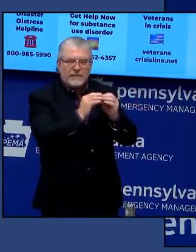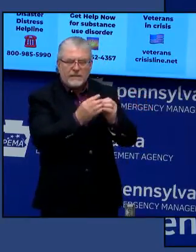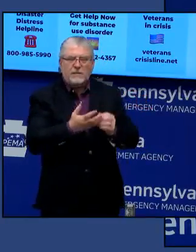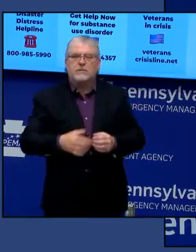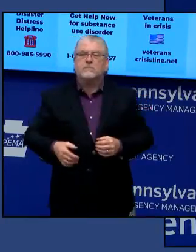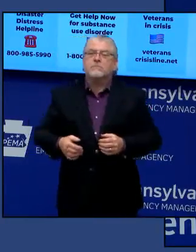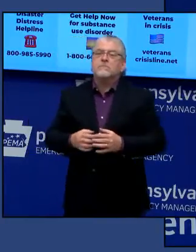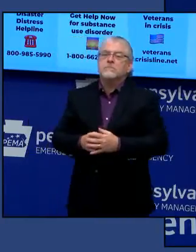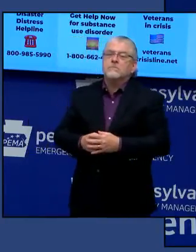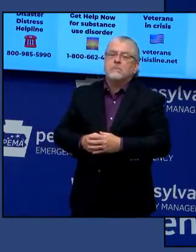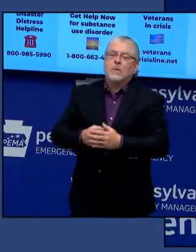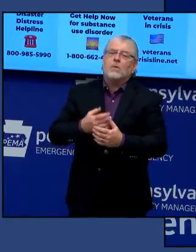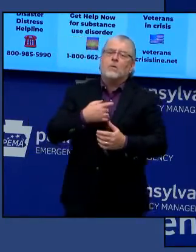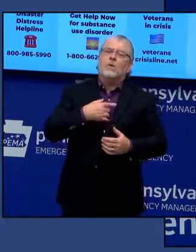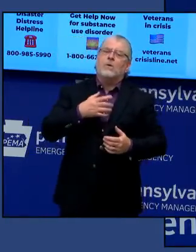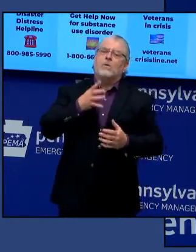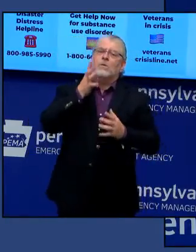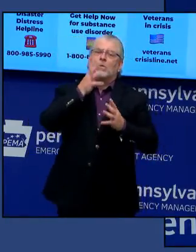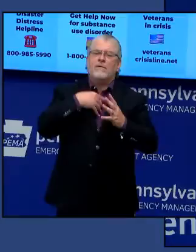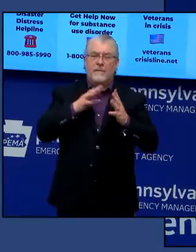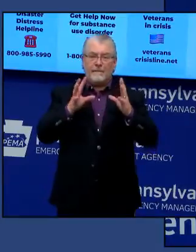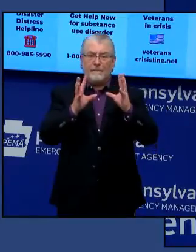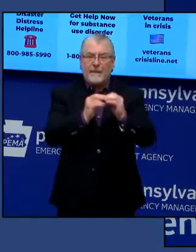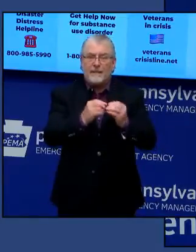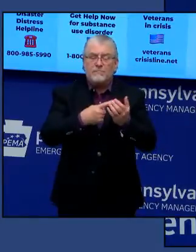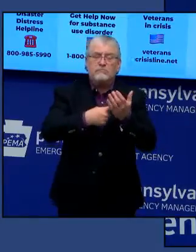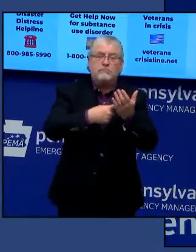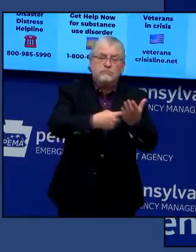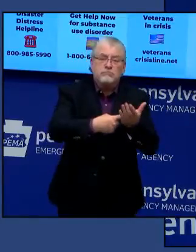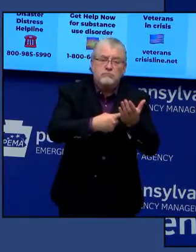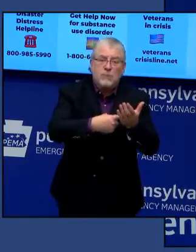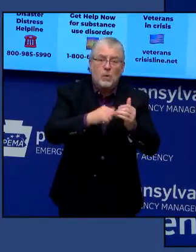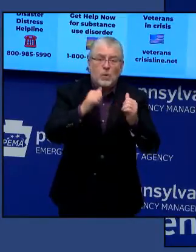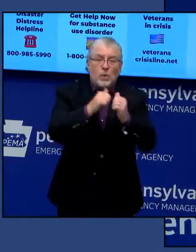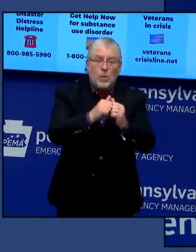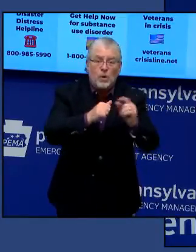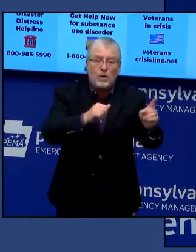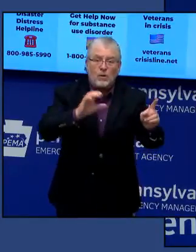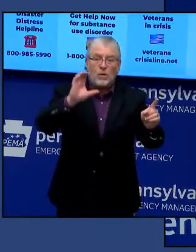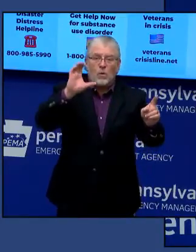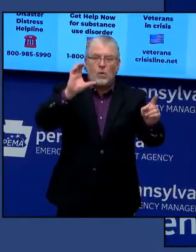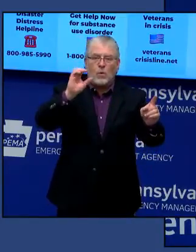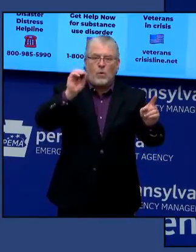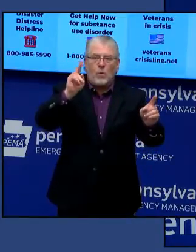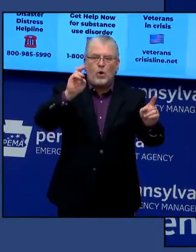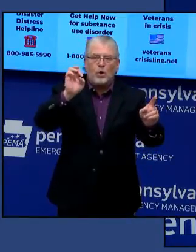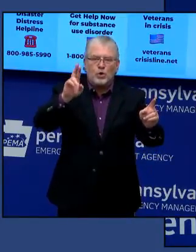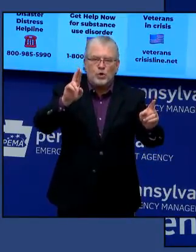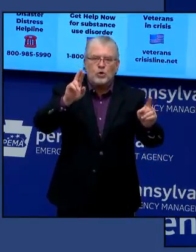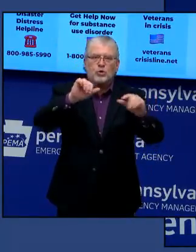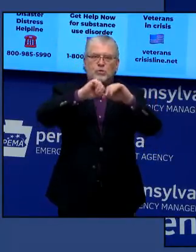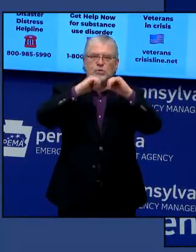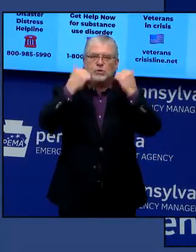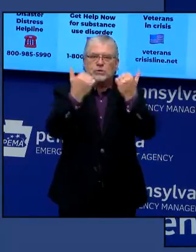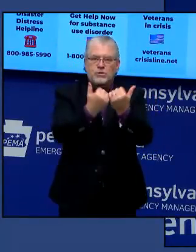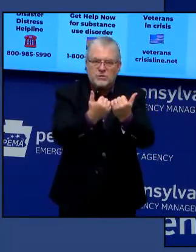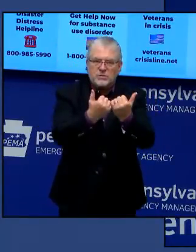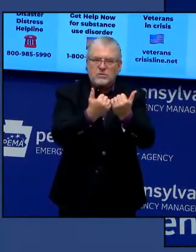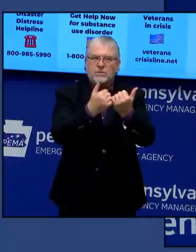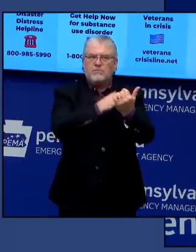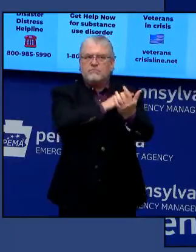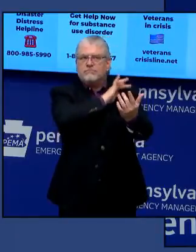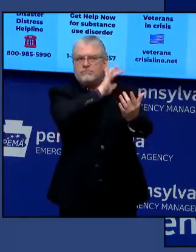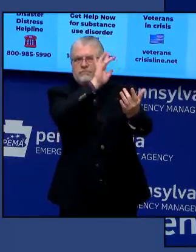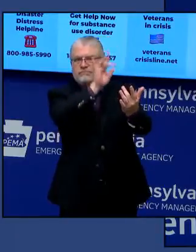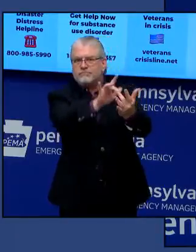meeting about that today, and we're going to be reaching out today to the Coroners Association president and executive